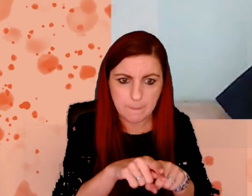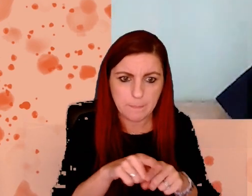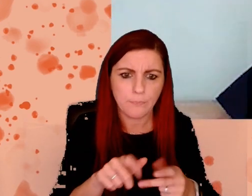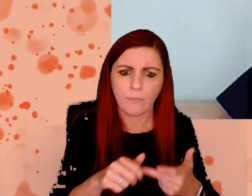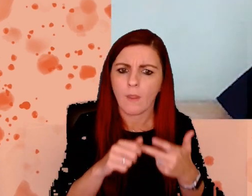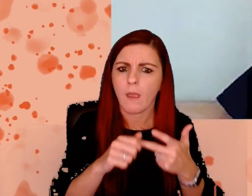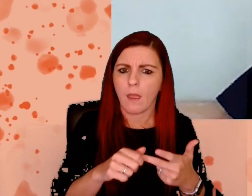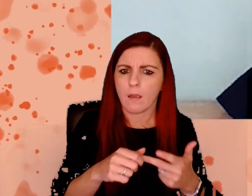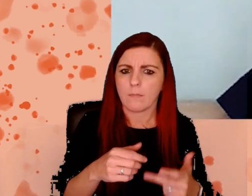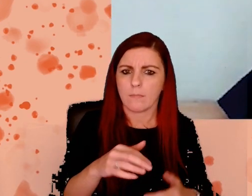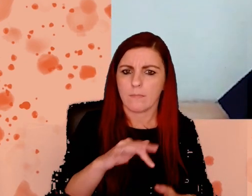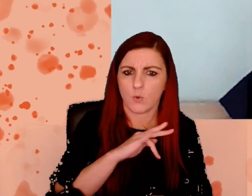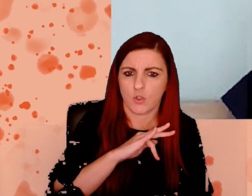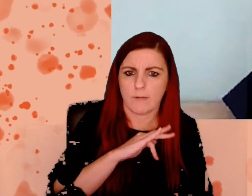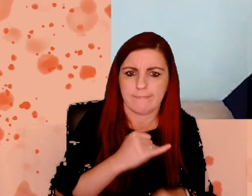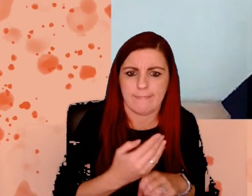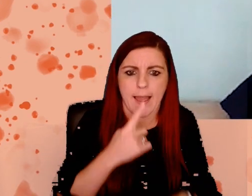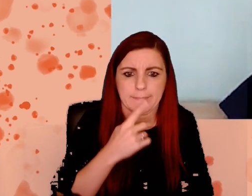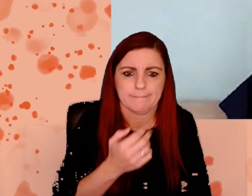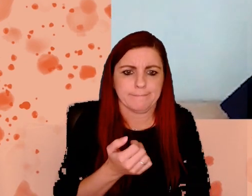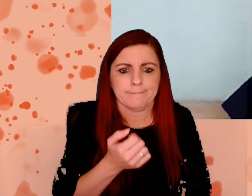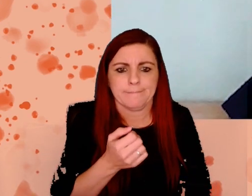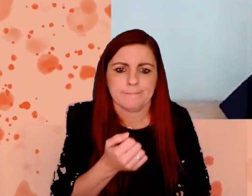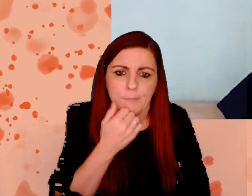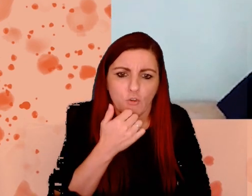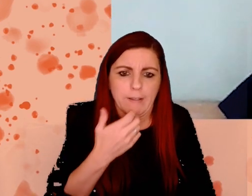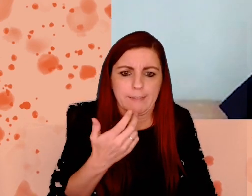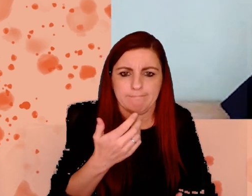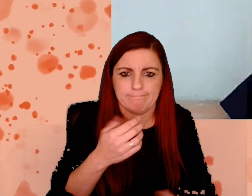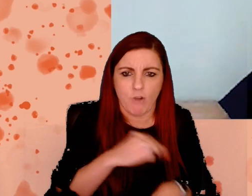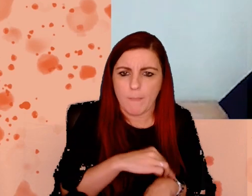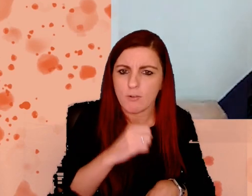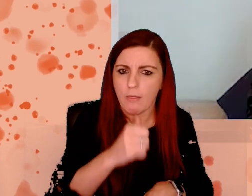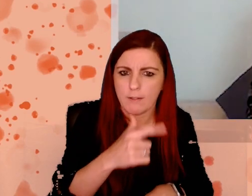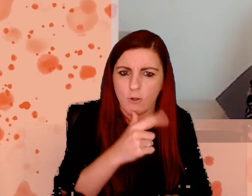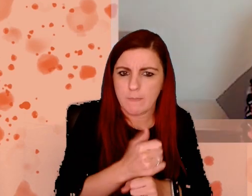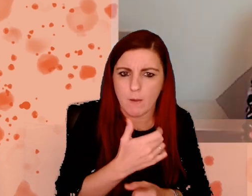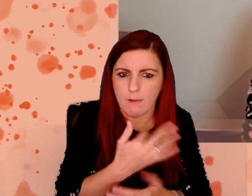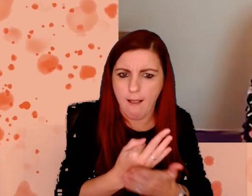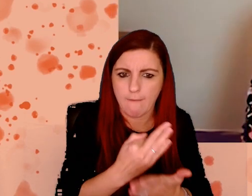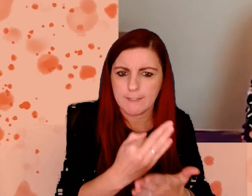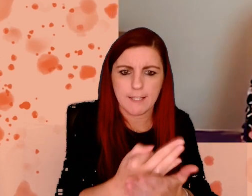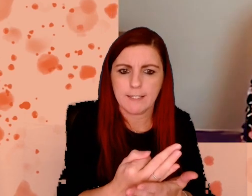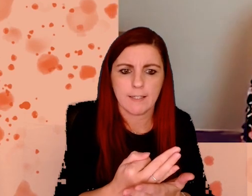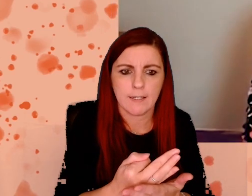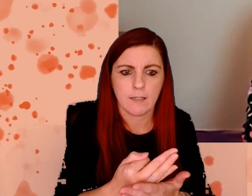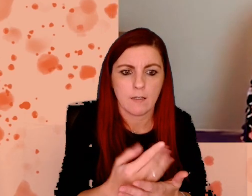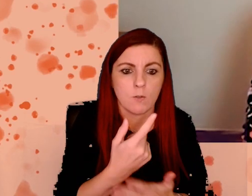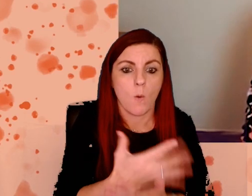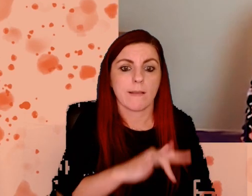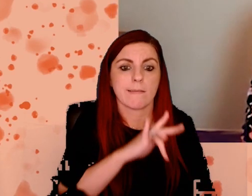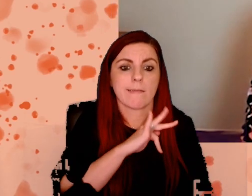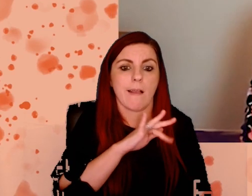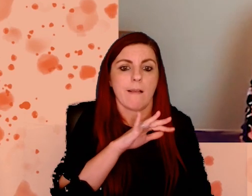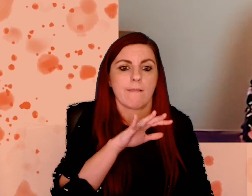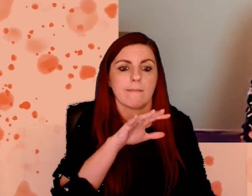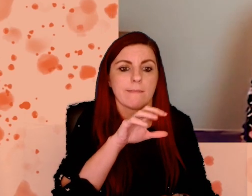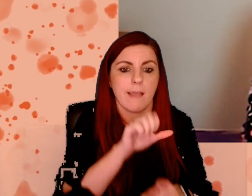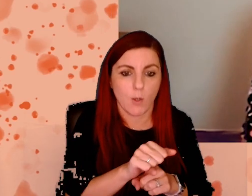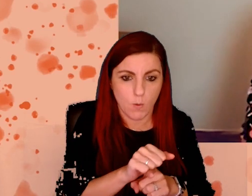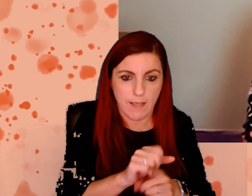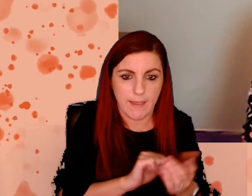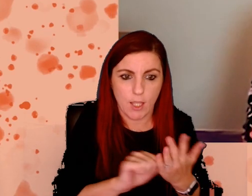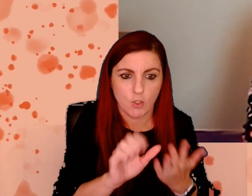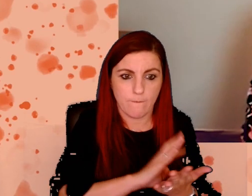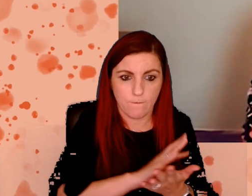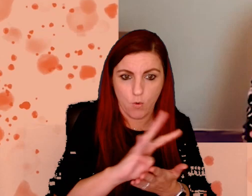It was just that menstrual problems were something that weren't discussed often. So I self-diagnosed at the age of 14. I had a